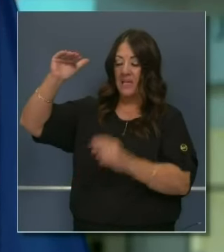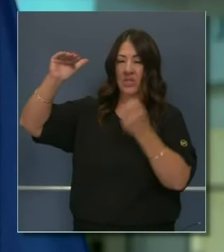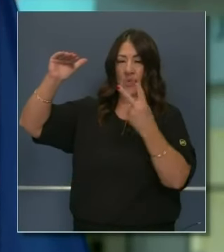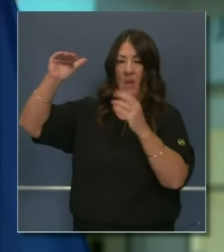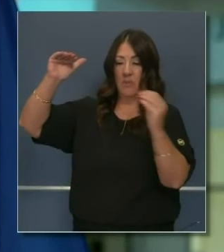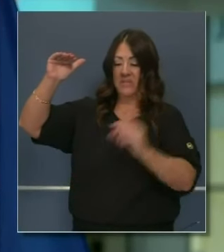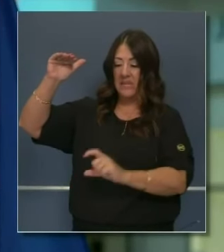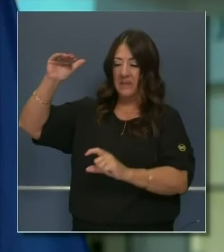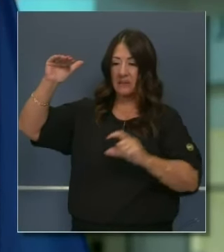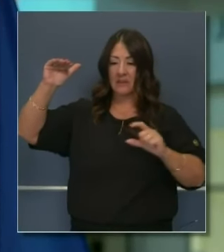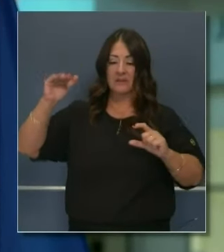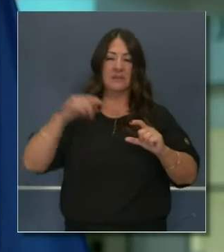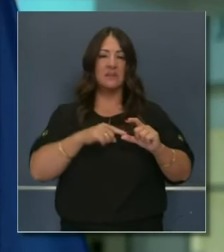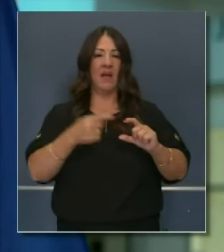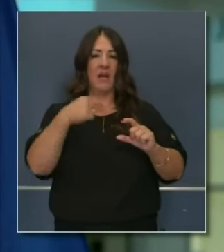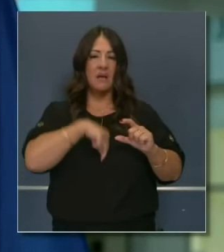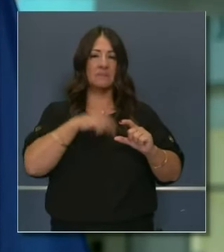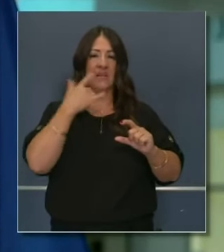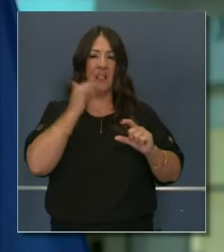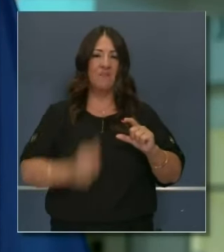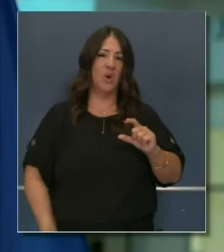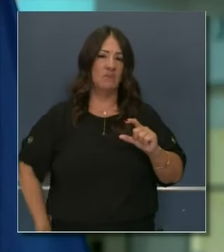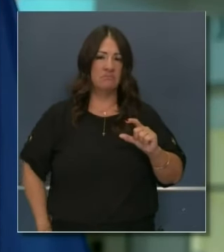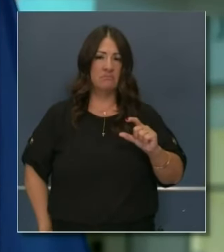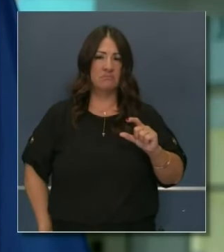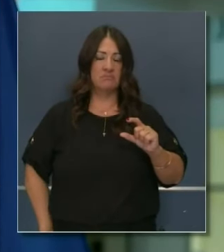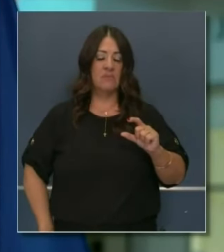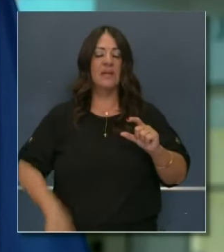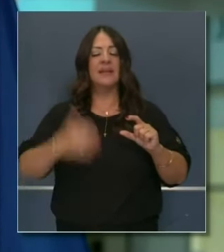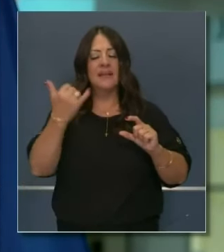assumption of 45 million. You'll get a sense